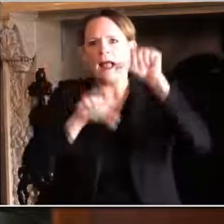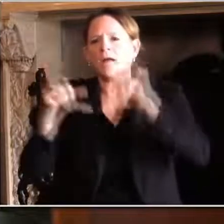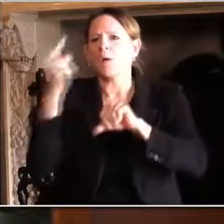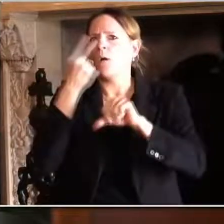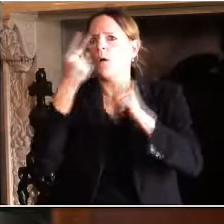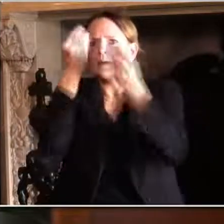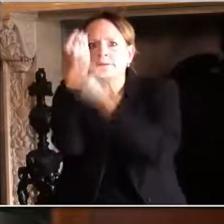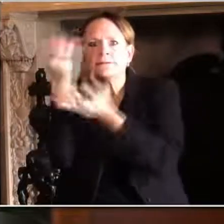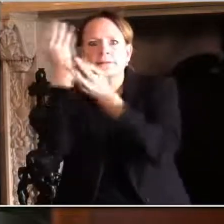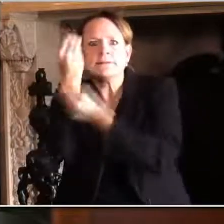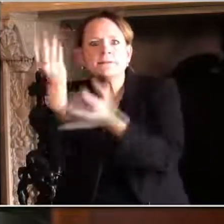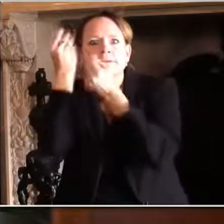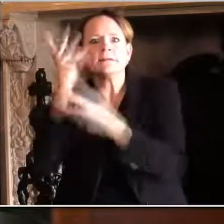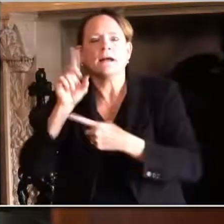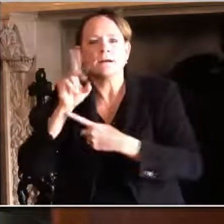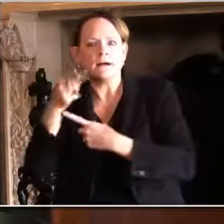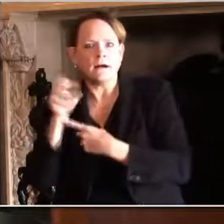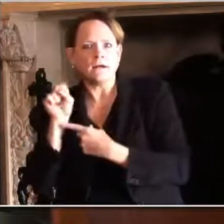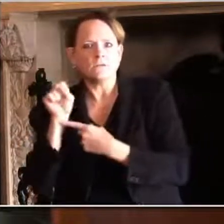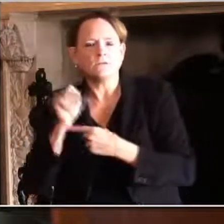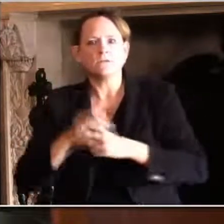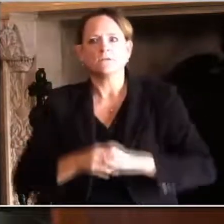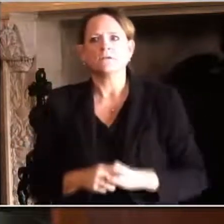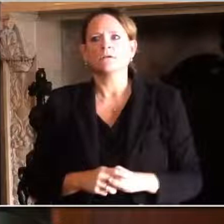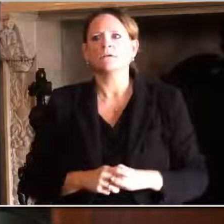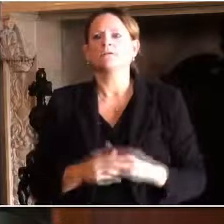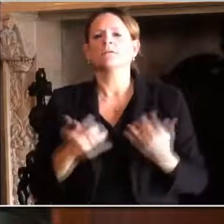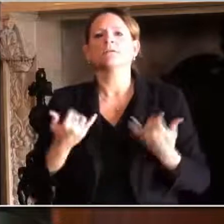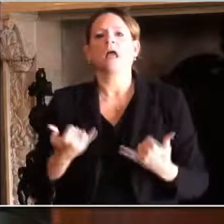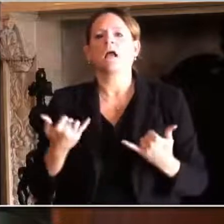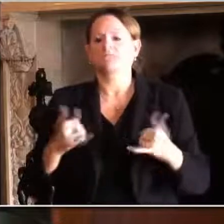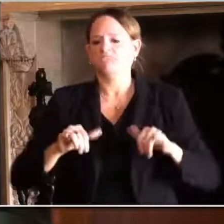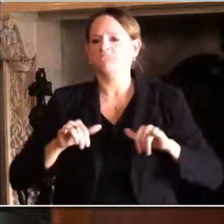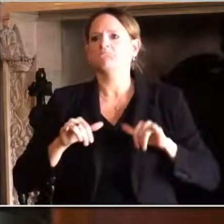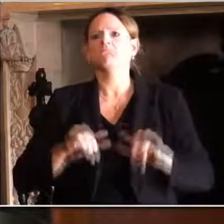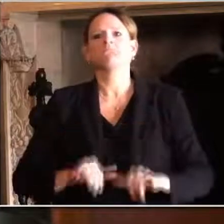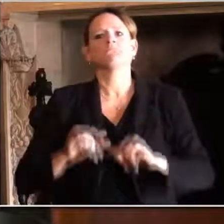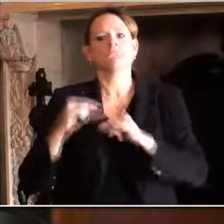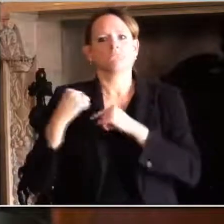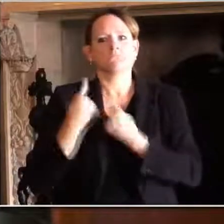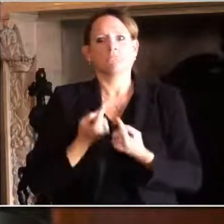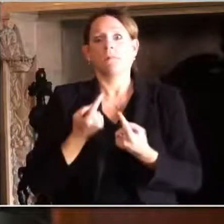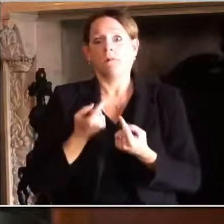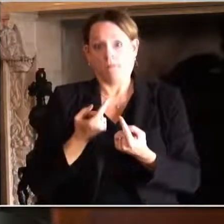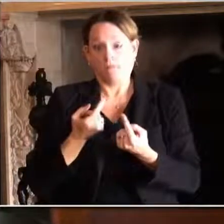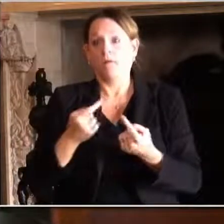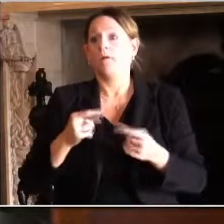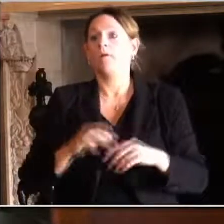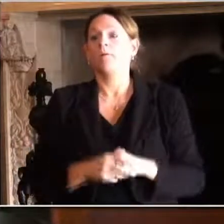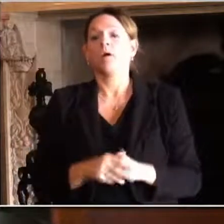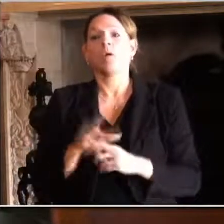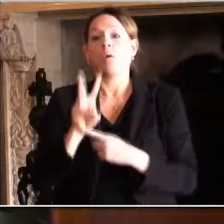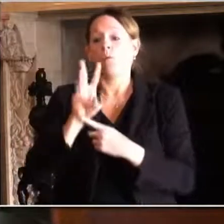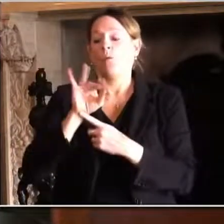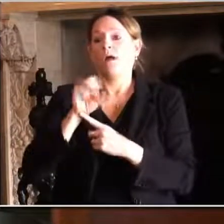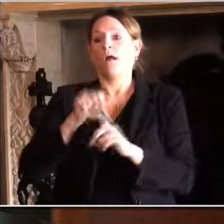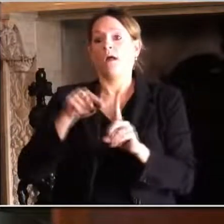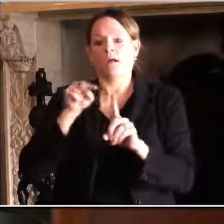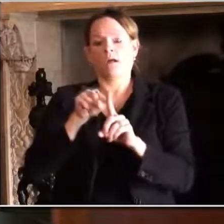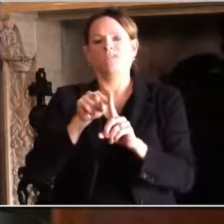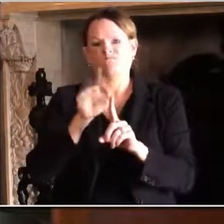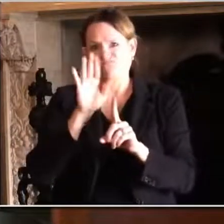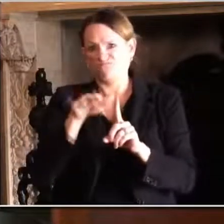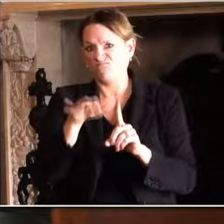guidance. Today, we continue that commitment. And here's what we know. We know that Wisconsin is seeing significant